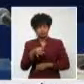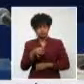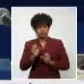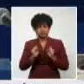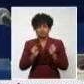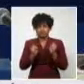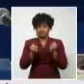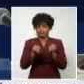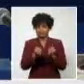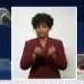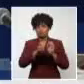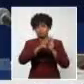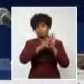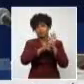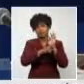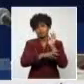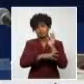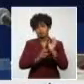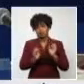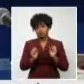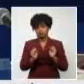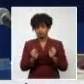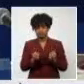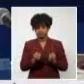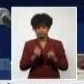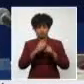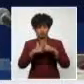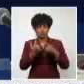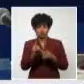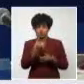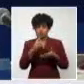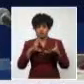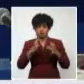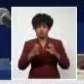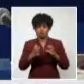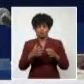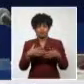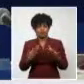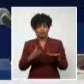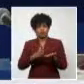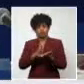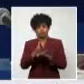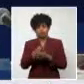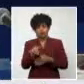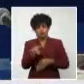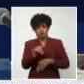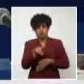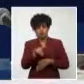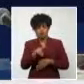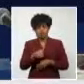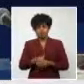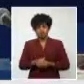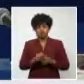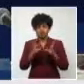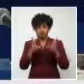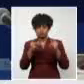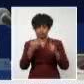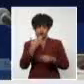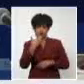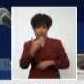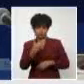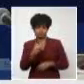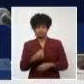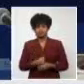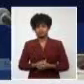and in certain municipalities, restriction measures are increasing because that's the only way to sustain